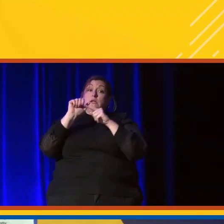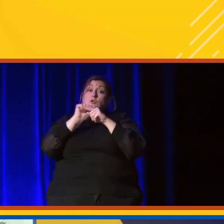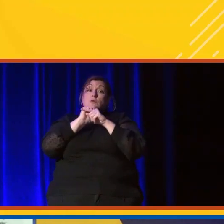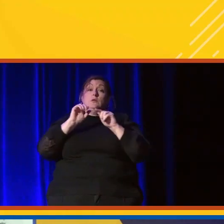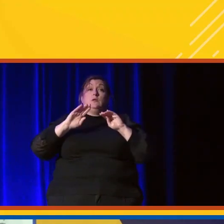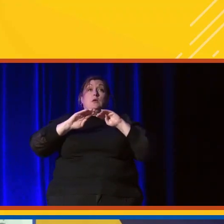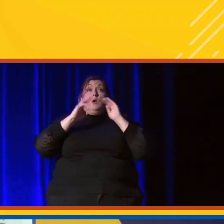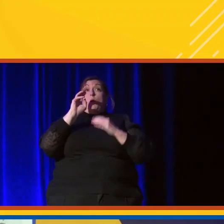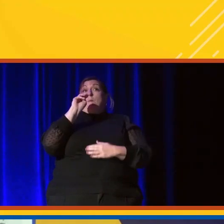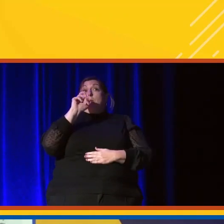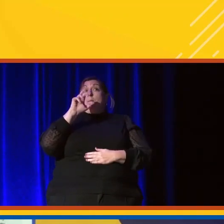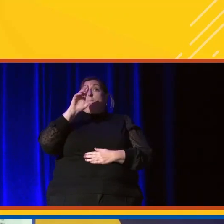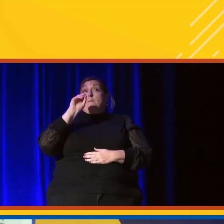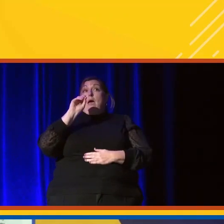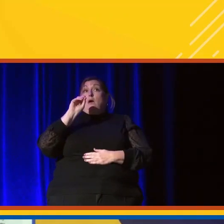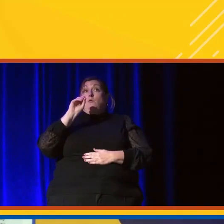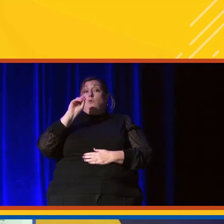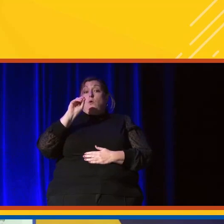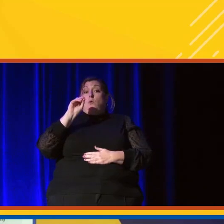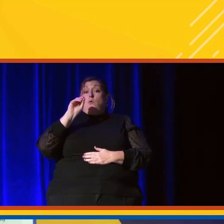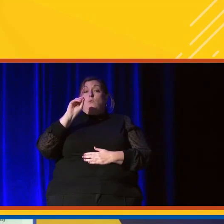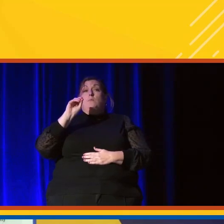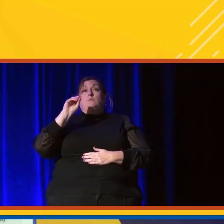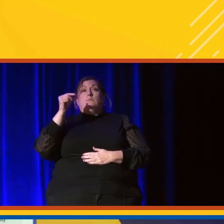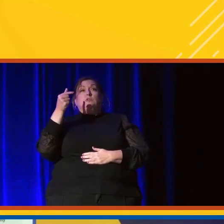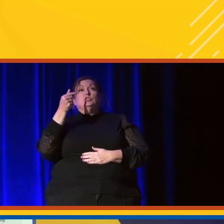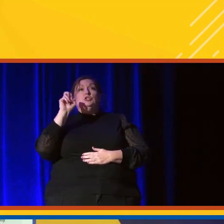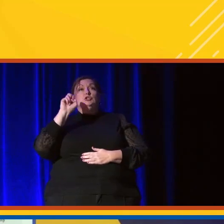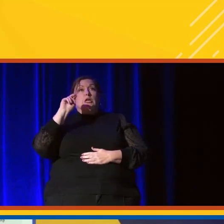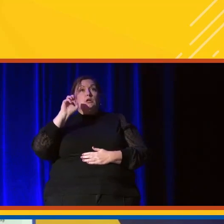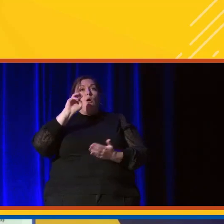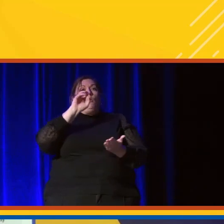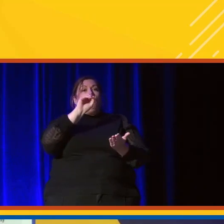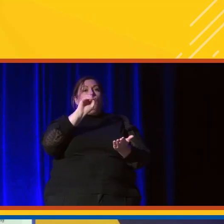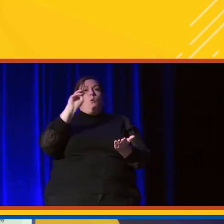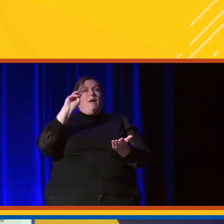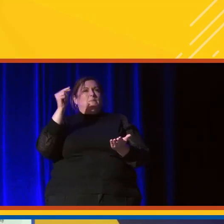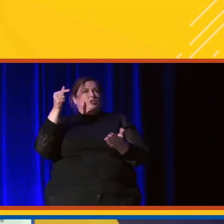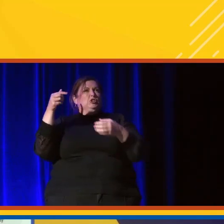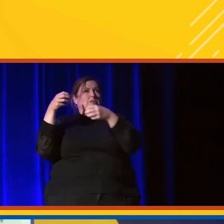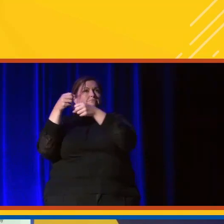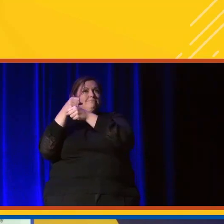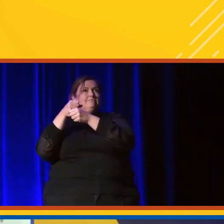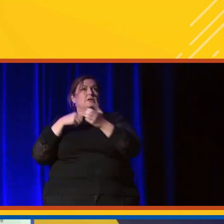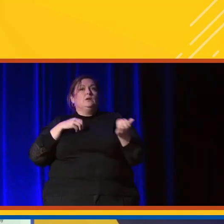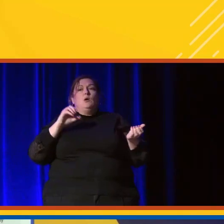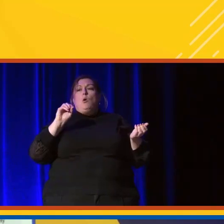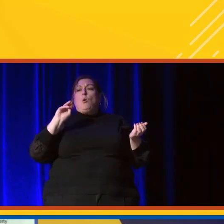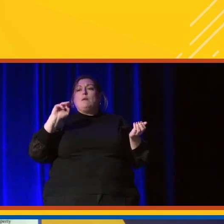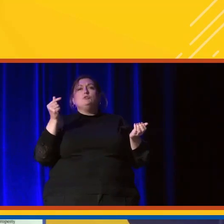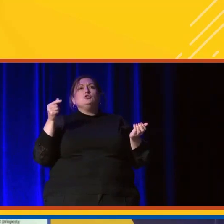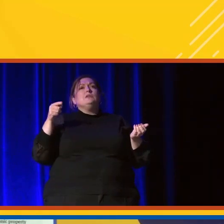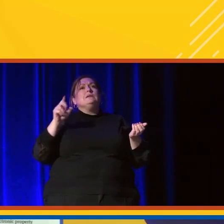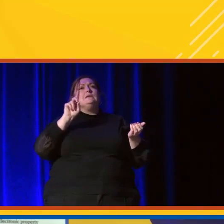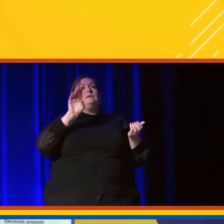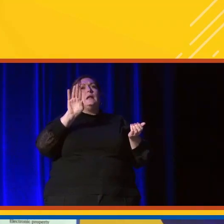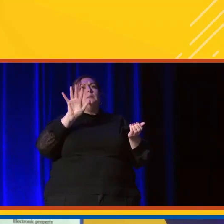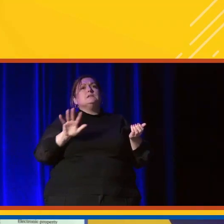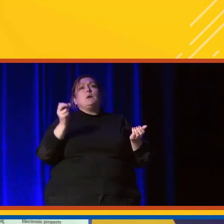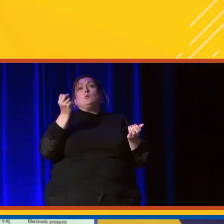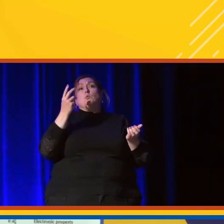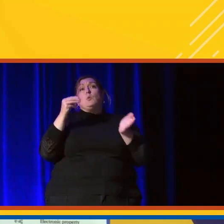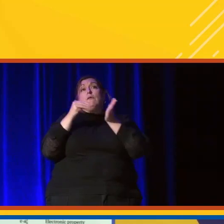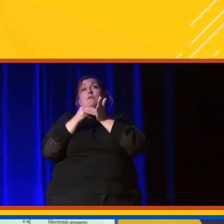Open Macromolecular Genome, or the OMG. The Open Macromolecular Genome is a database of about 12